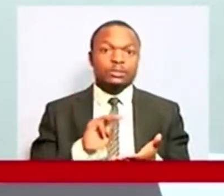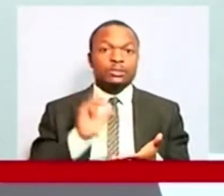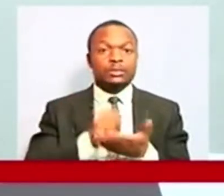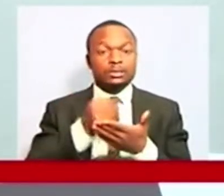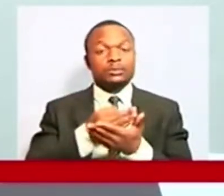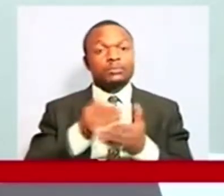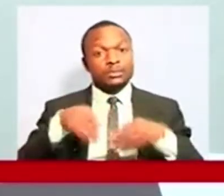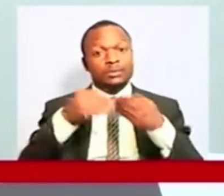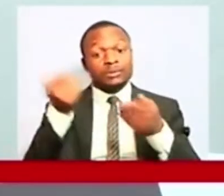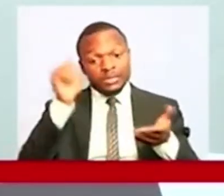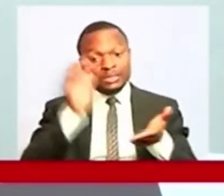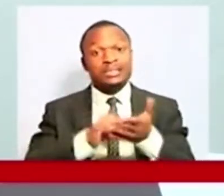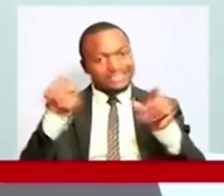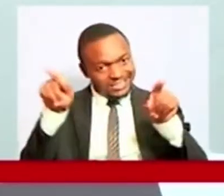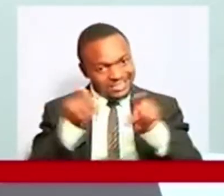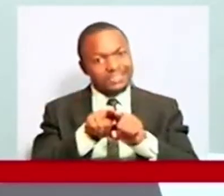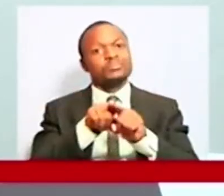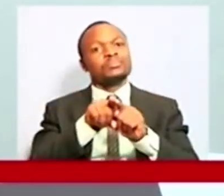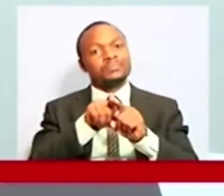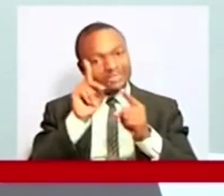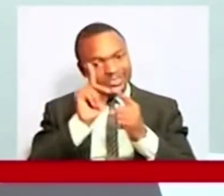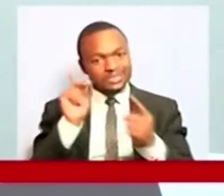stretch.